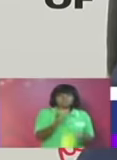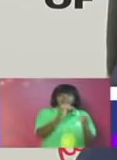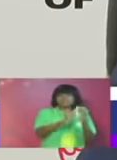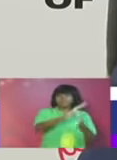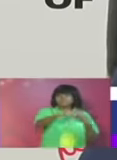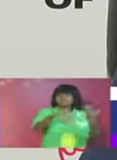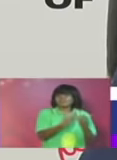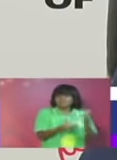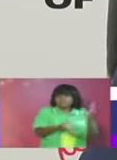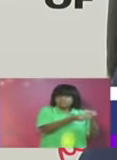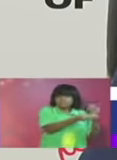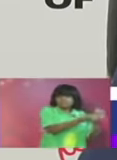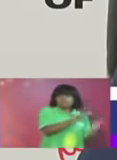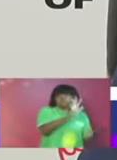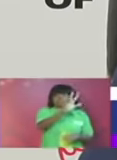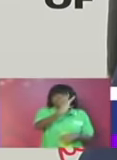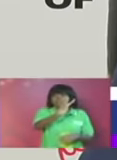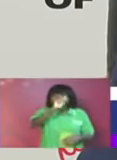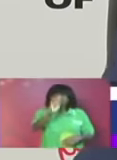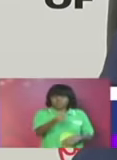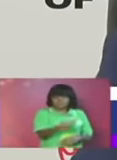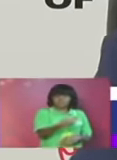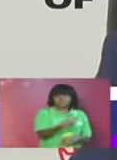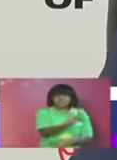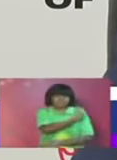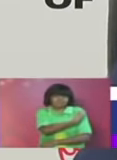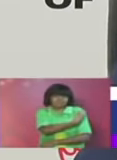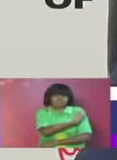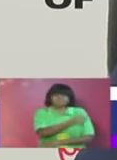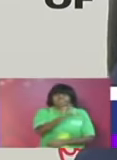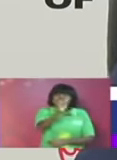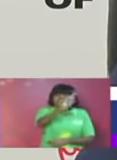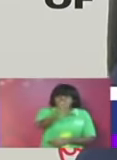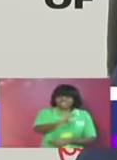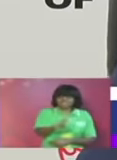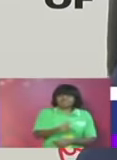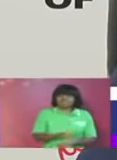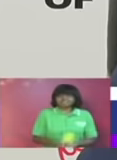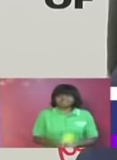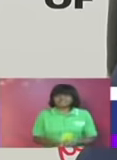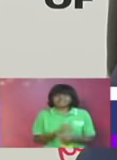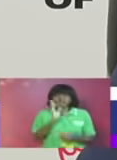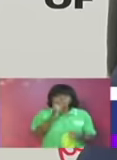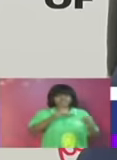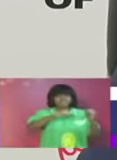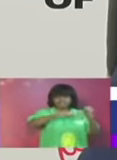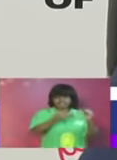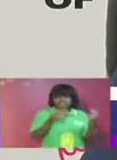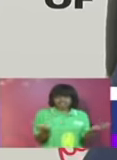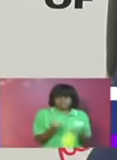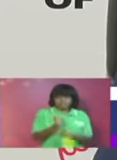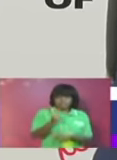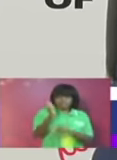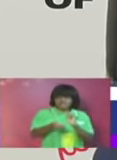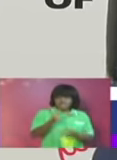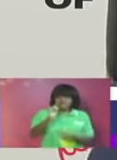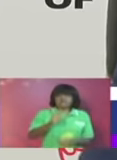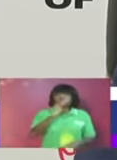doses. So they are going to start administering these doses in Trinidad on